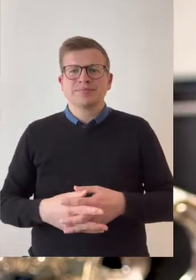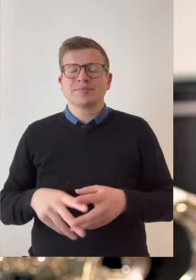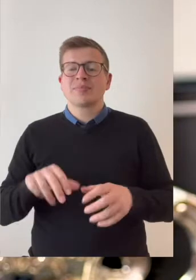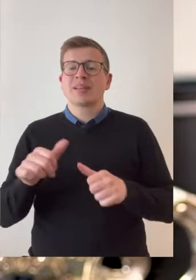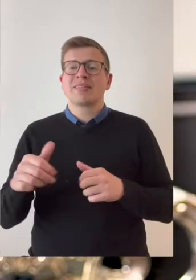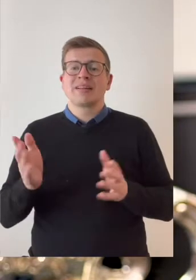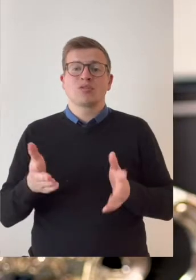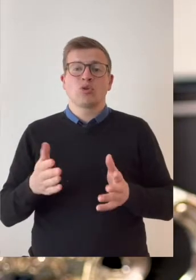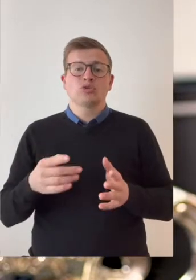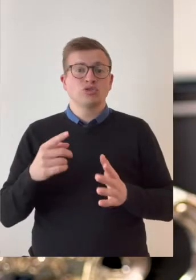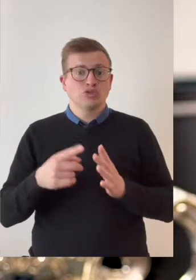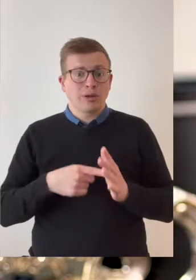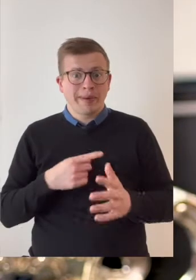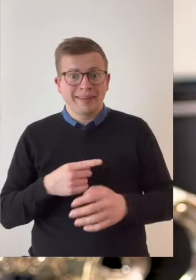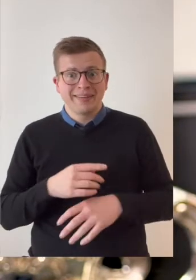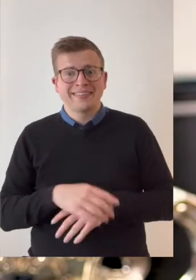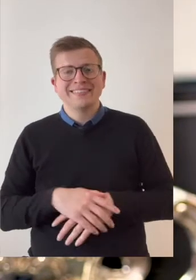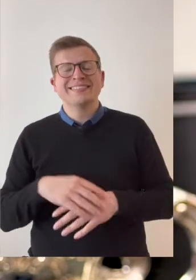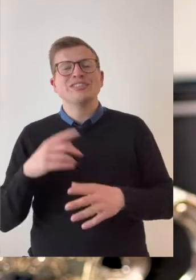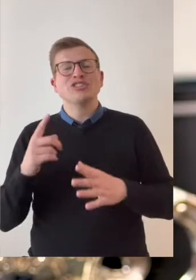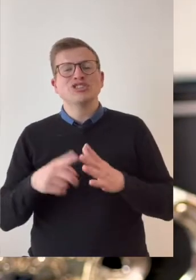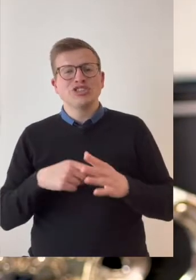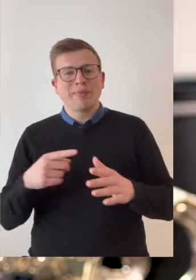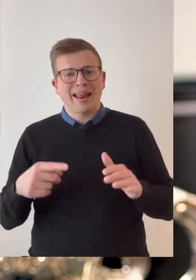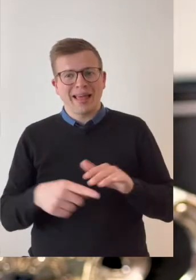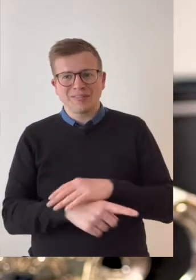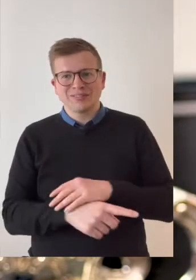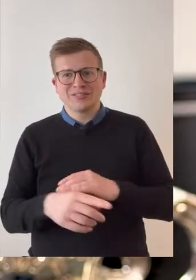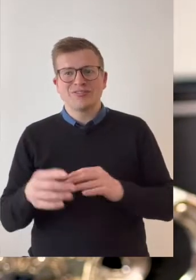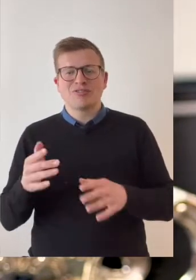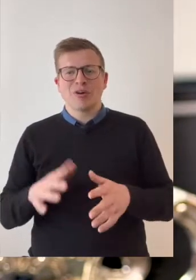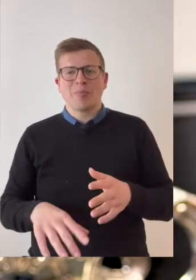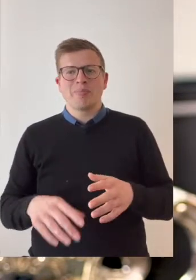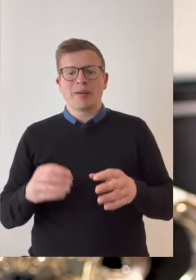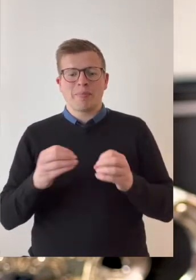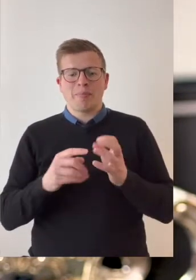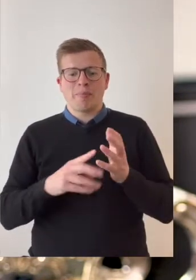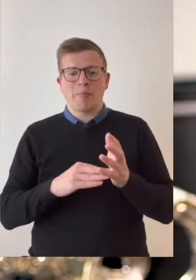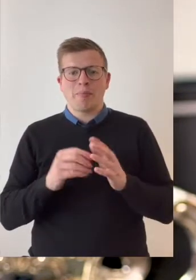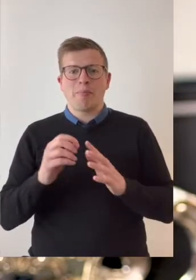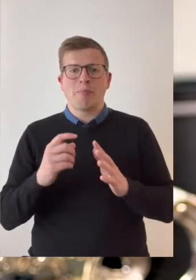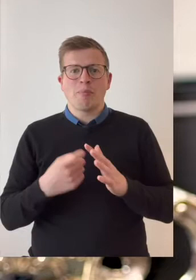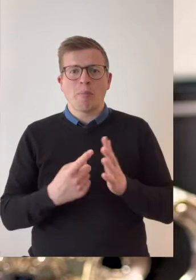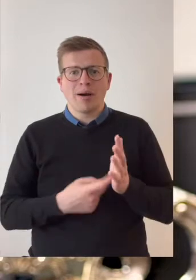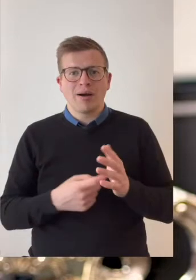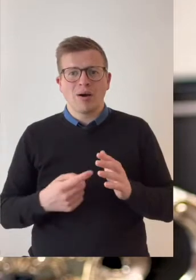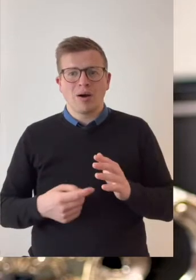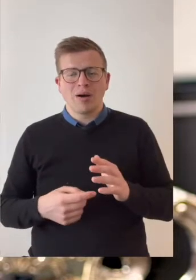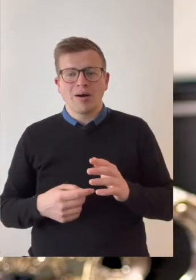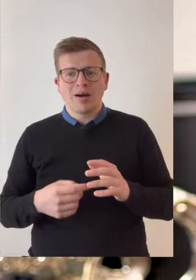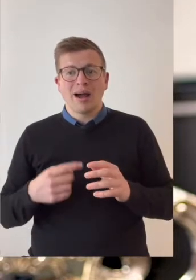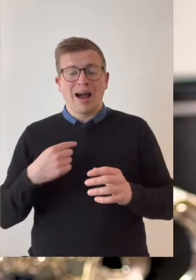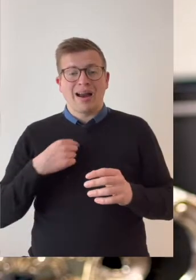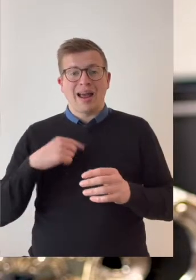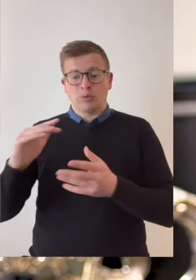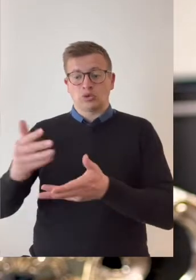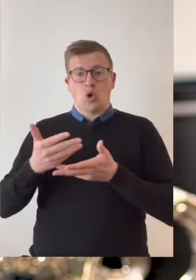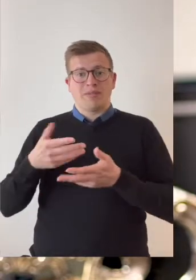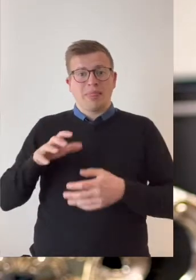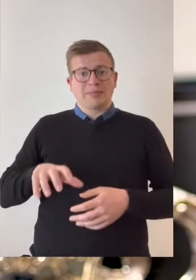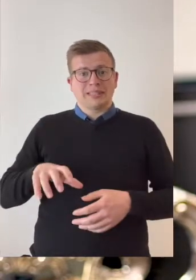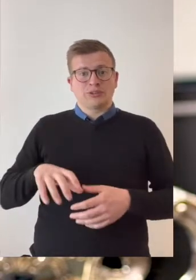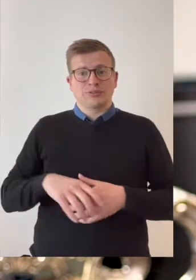And then, of course, Jimmy left from being bumper up, and I was offered the